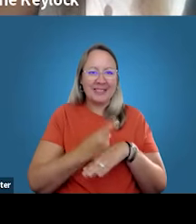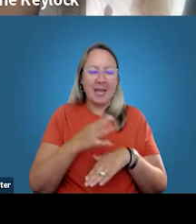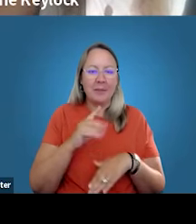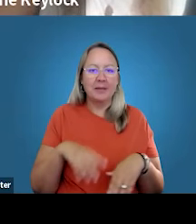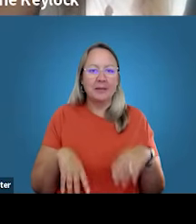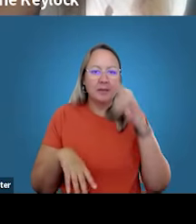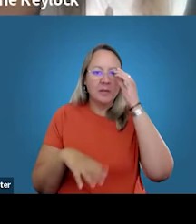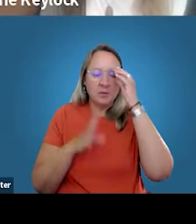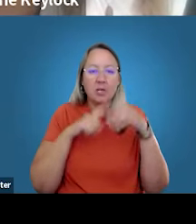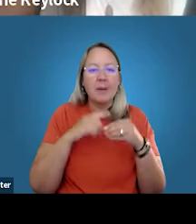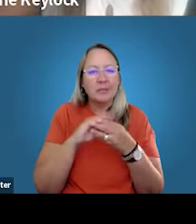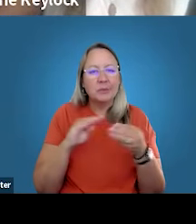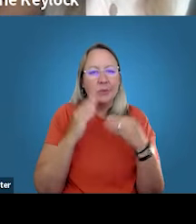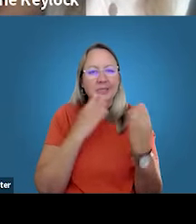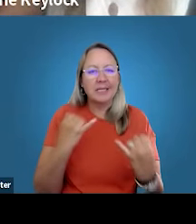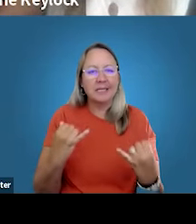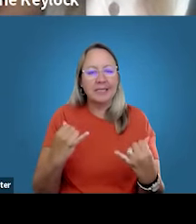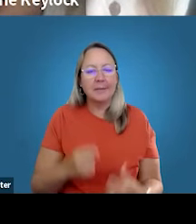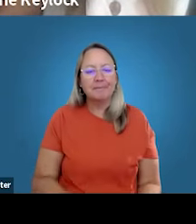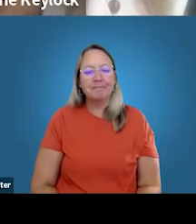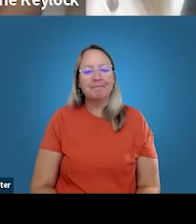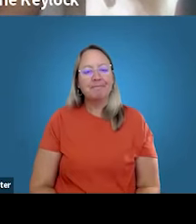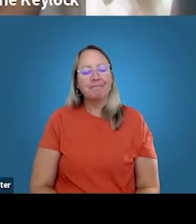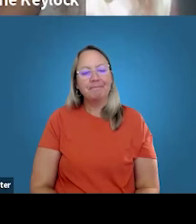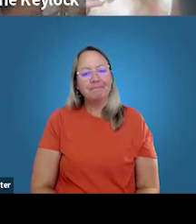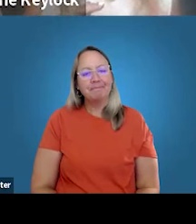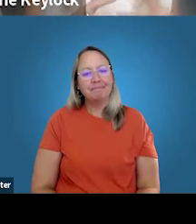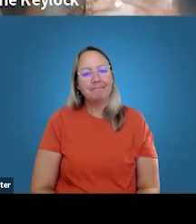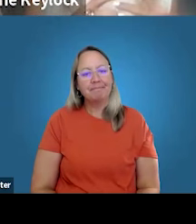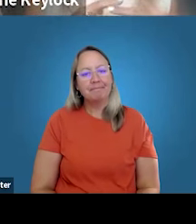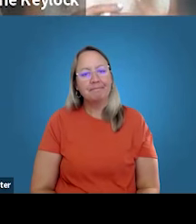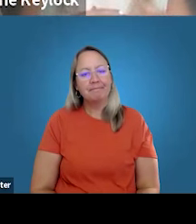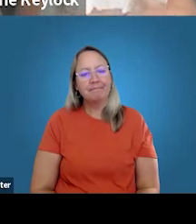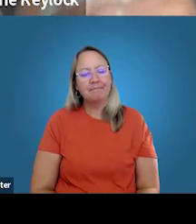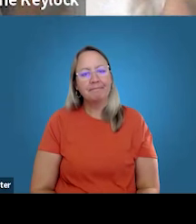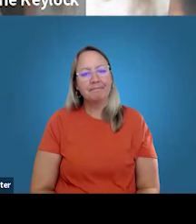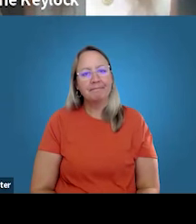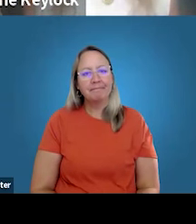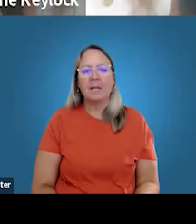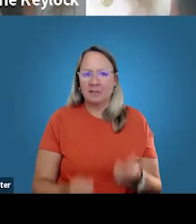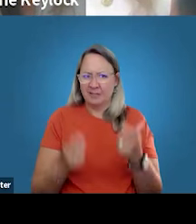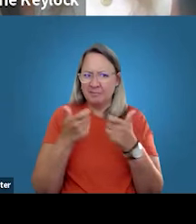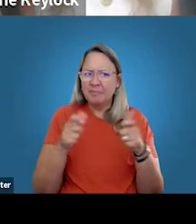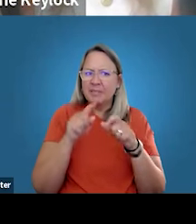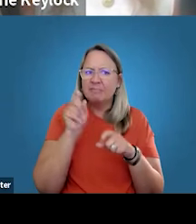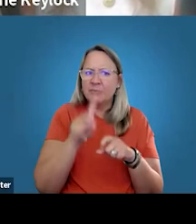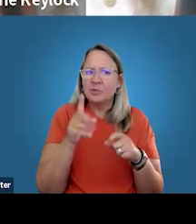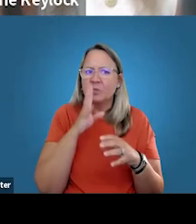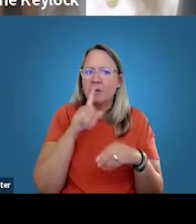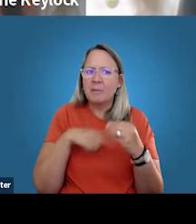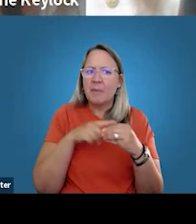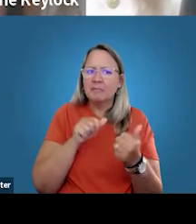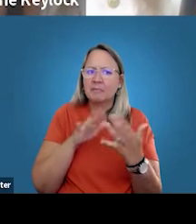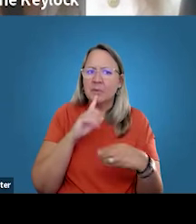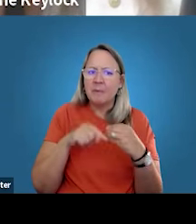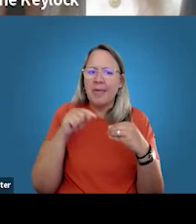Right, we're going to be talking about storytelling for impact. And there's one big question that we face all the time when we are